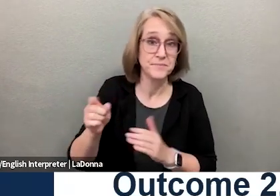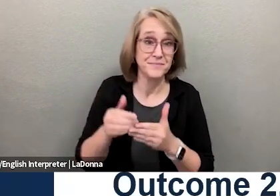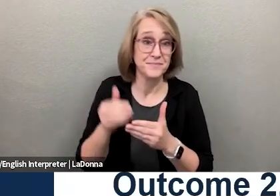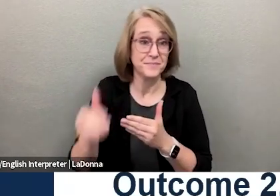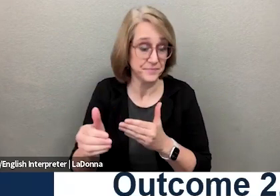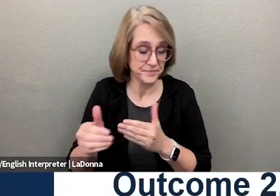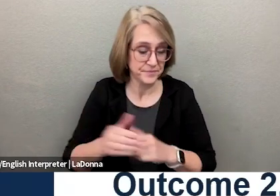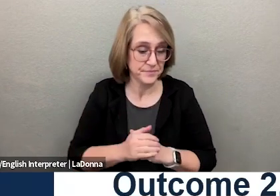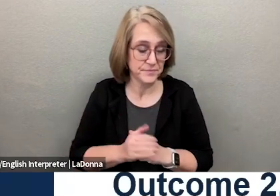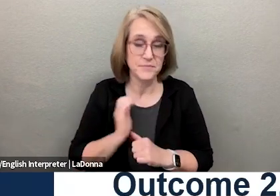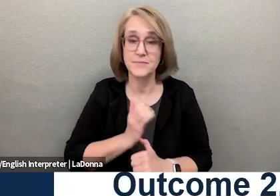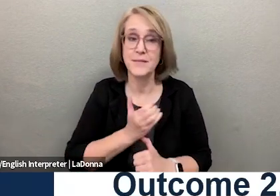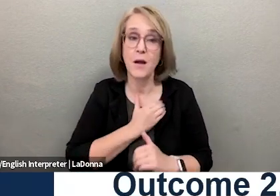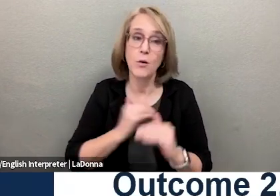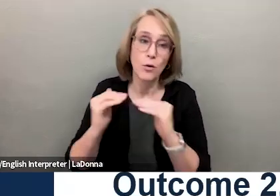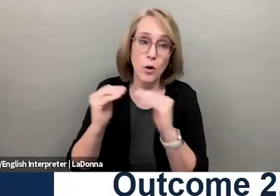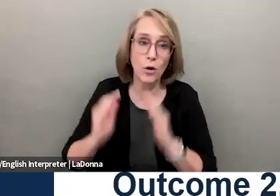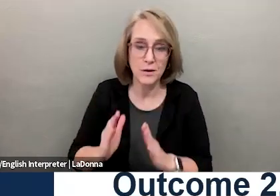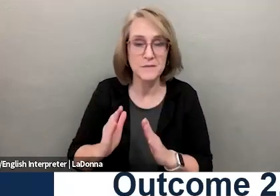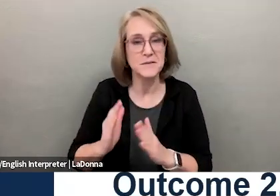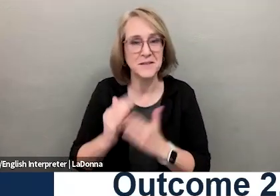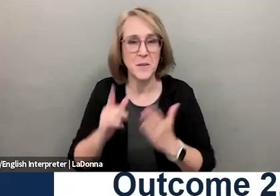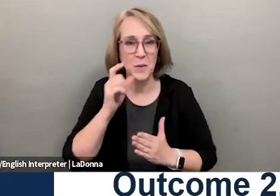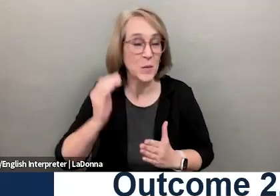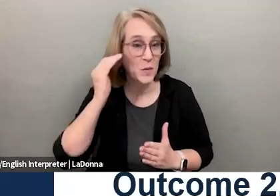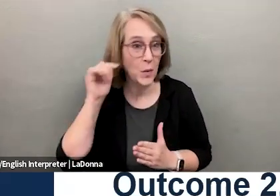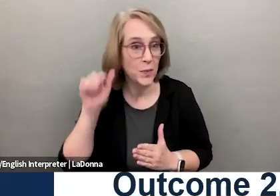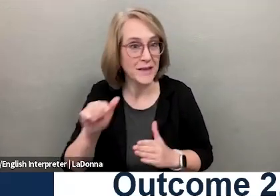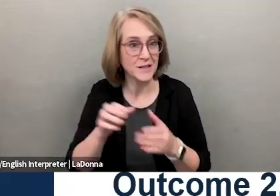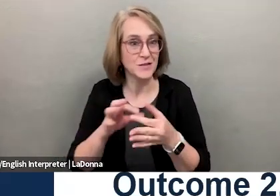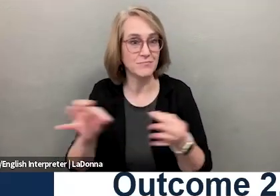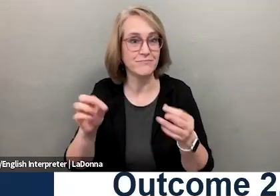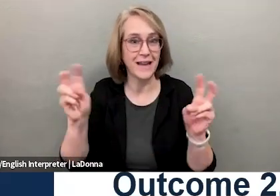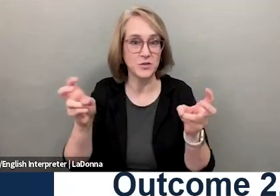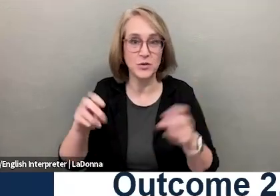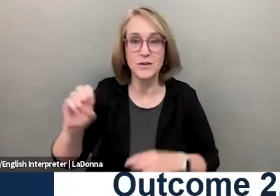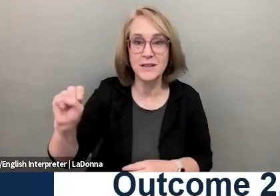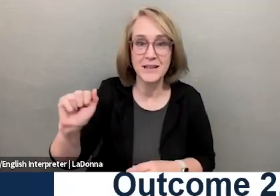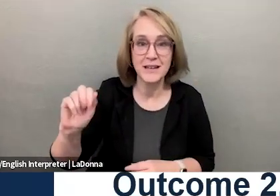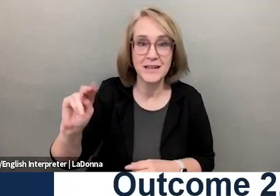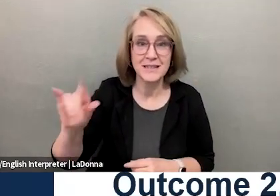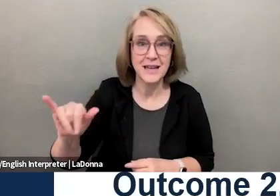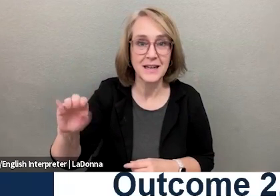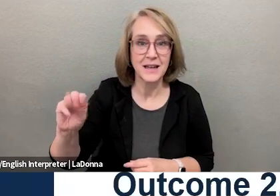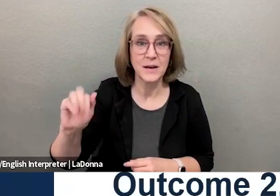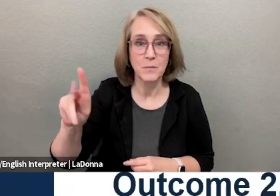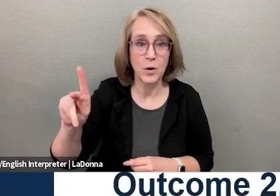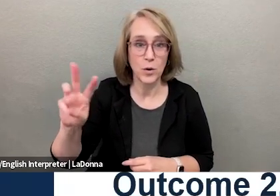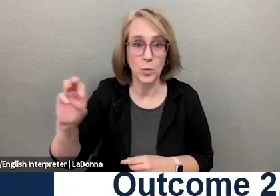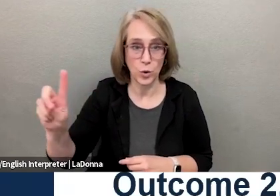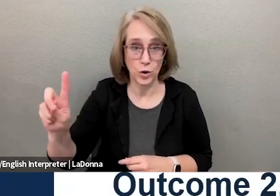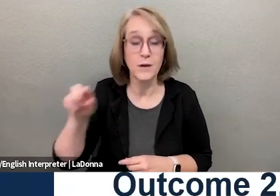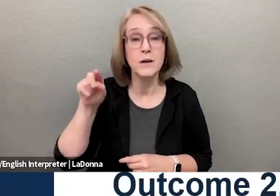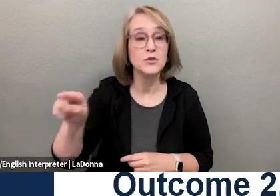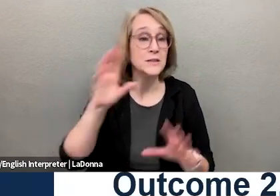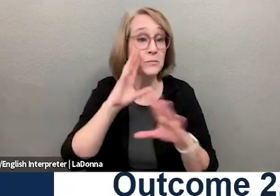to our colleague and someone who knows these issues so well, Sandy Markwood, President and CEO of US